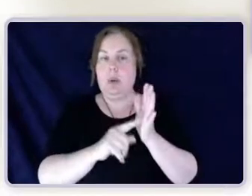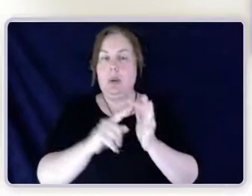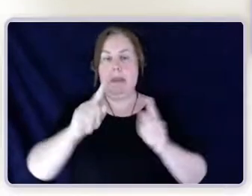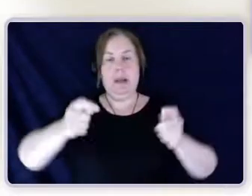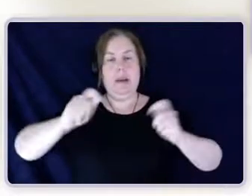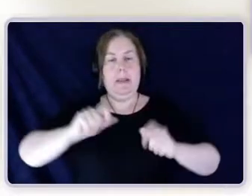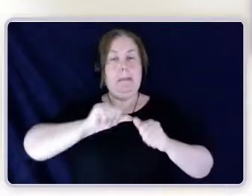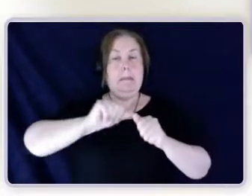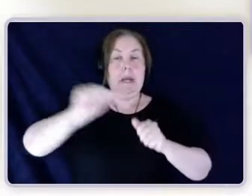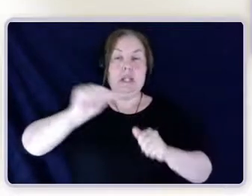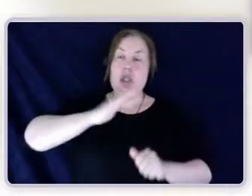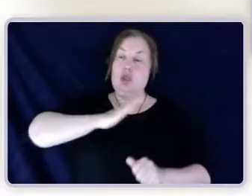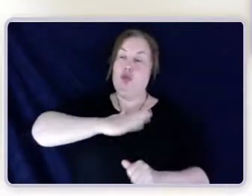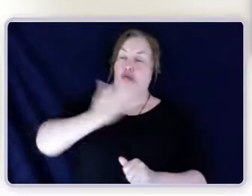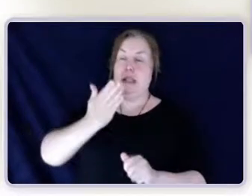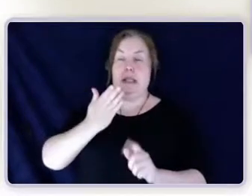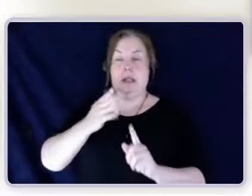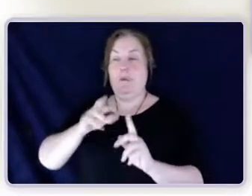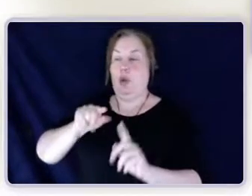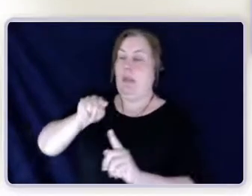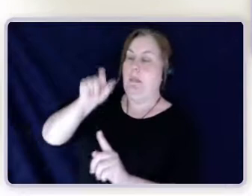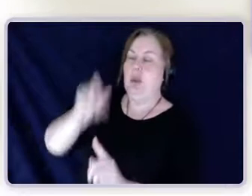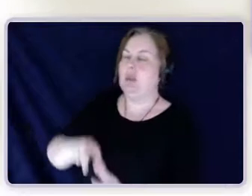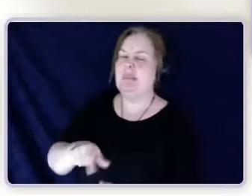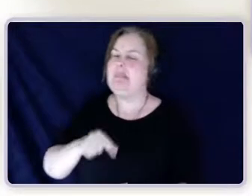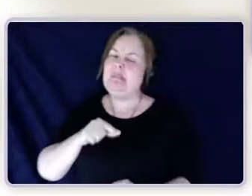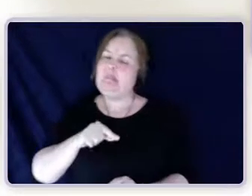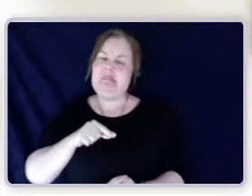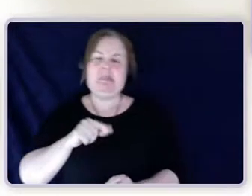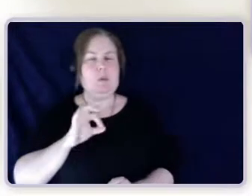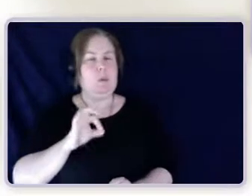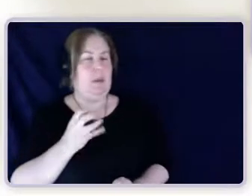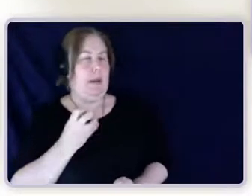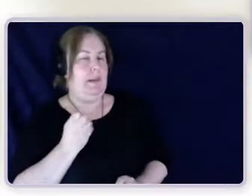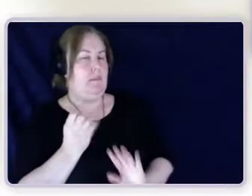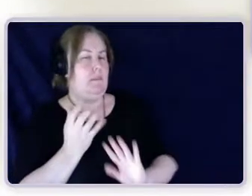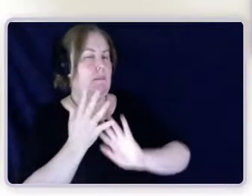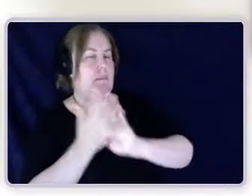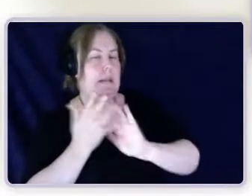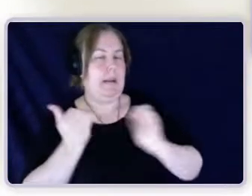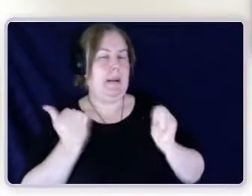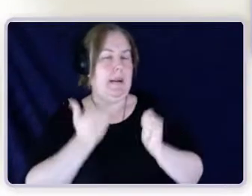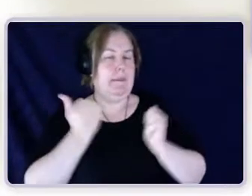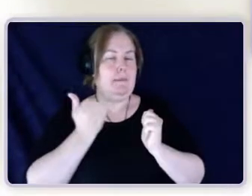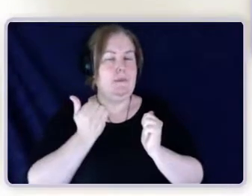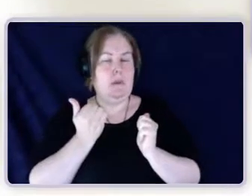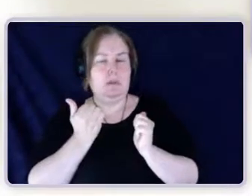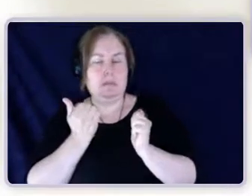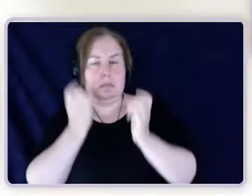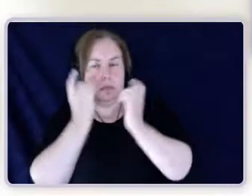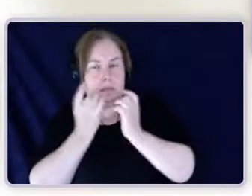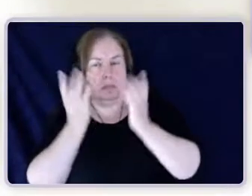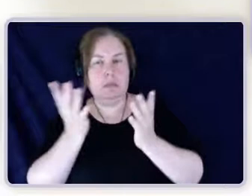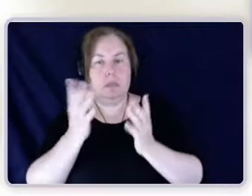not have any qualification. And we take that to mean that best interests is the one, the main